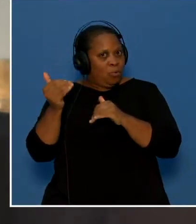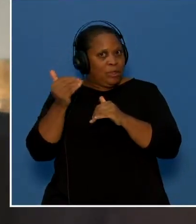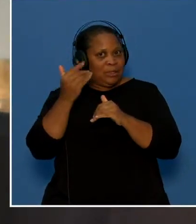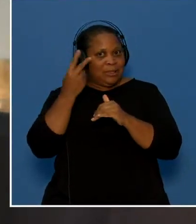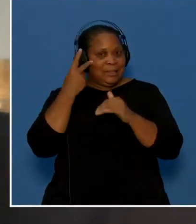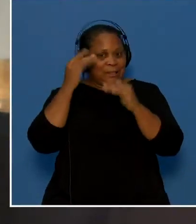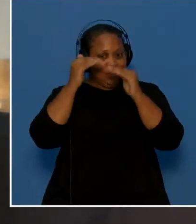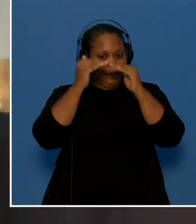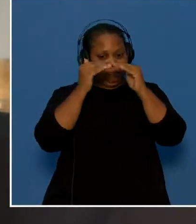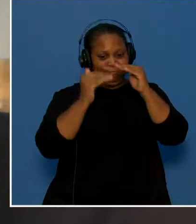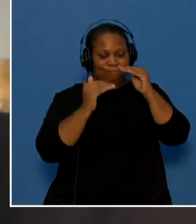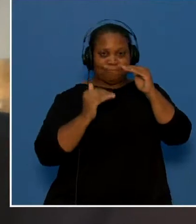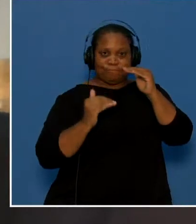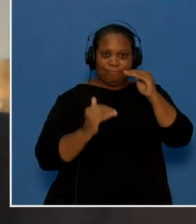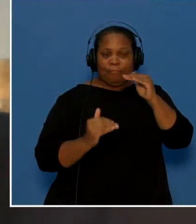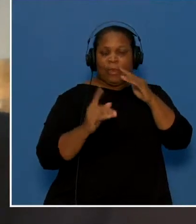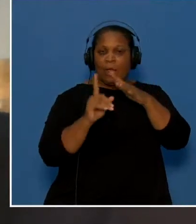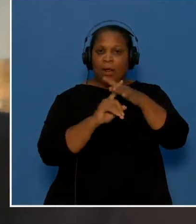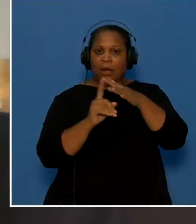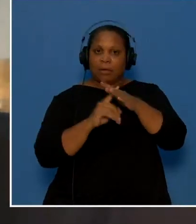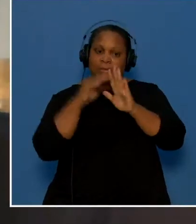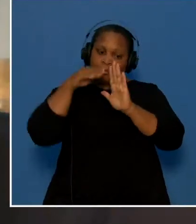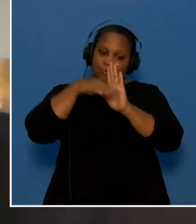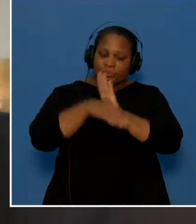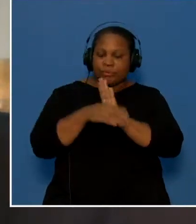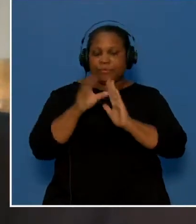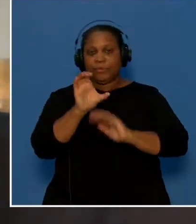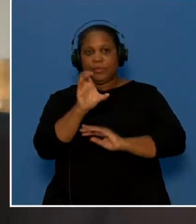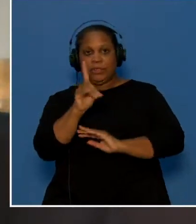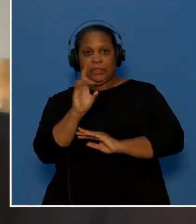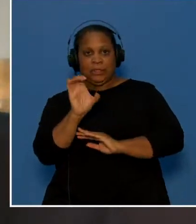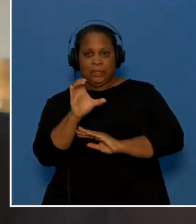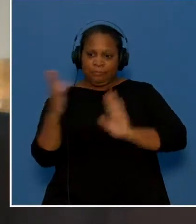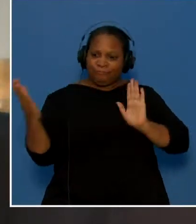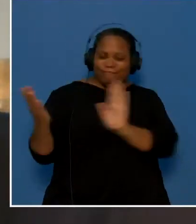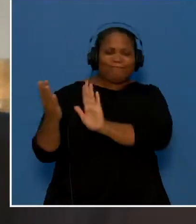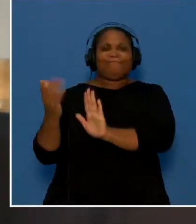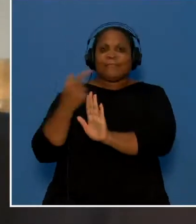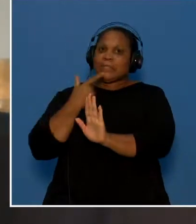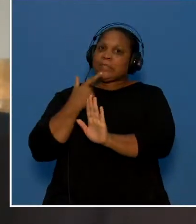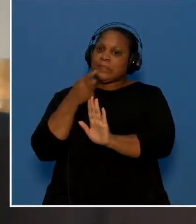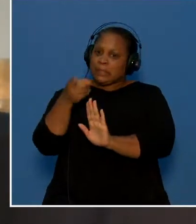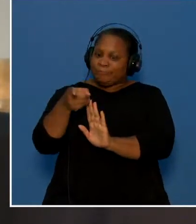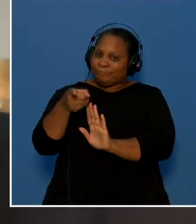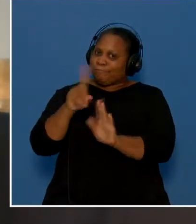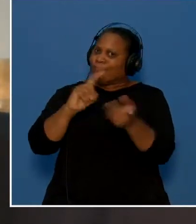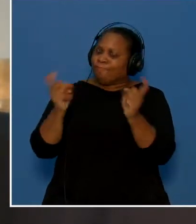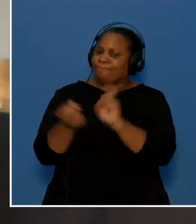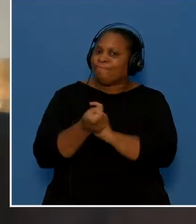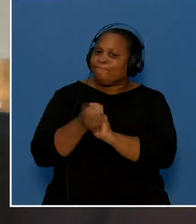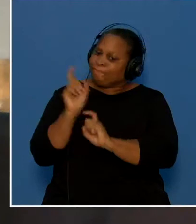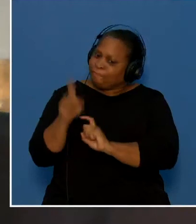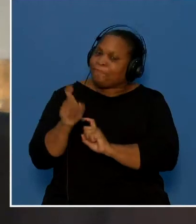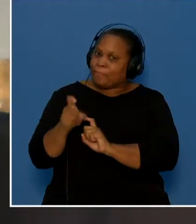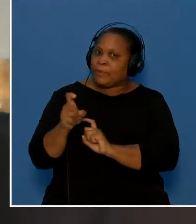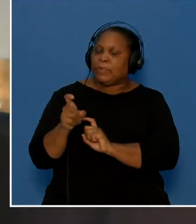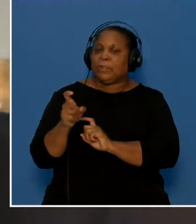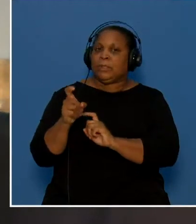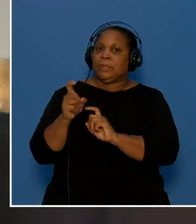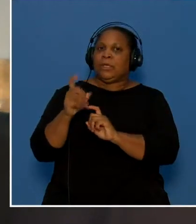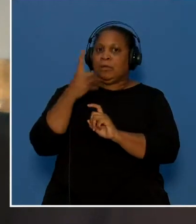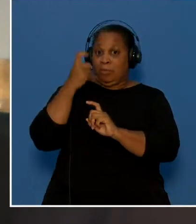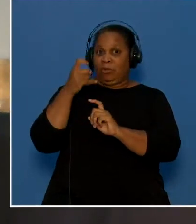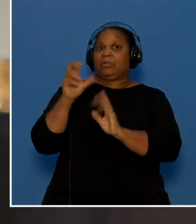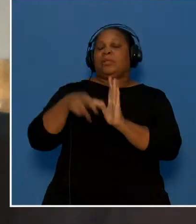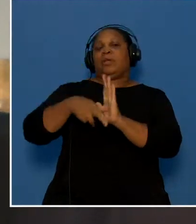reduction in our cases, and at that point the CDC will be approached so that they can make the requisite changes to their classification, because they